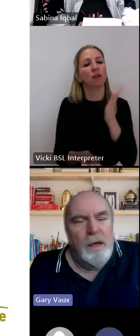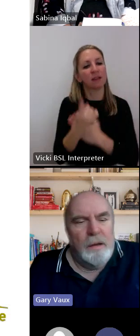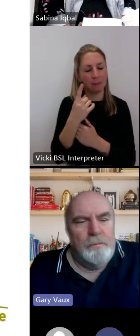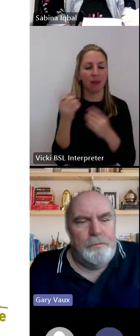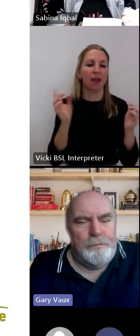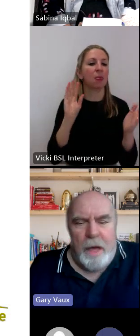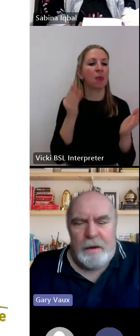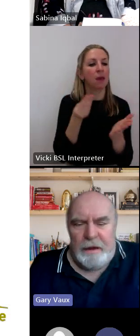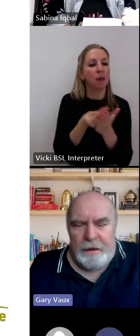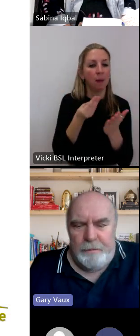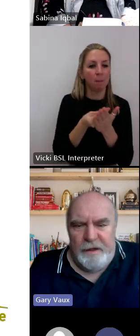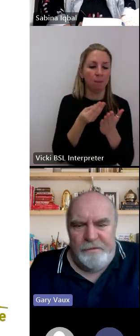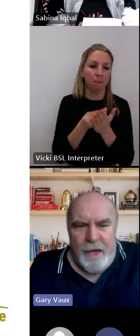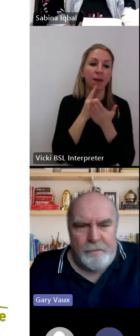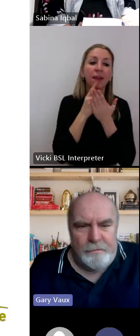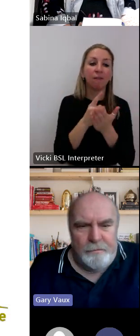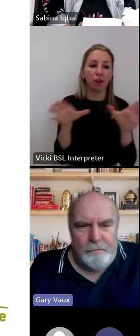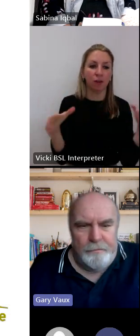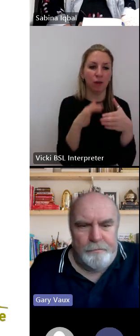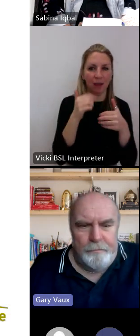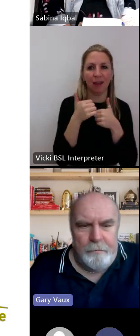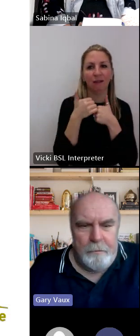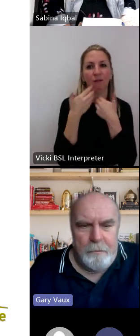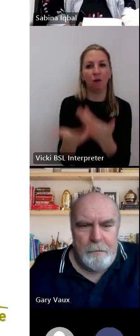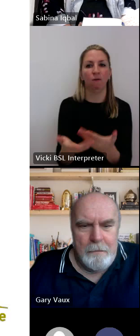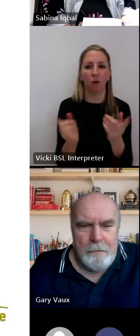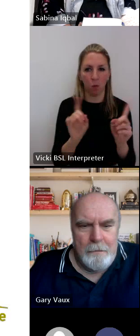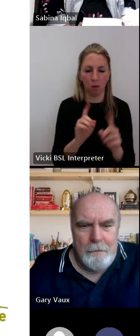offer. Click, please, Matt.